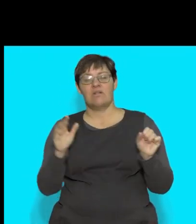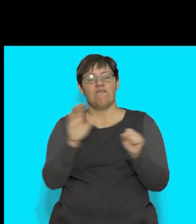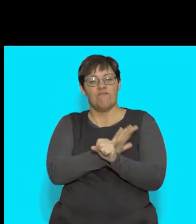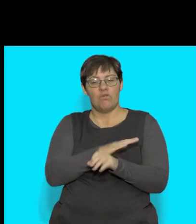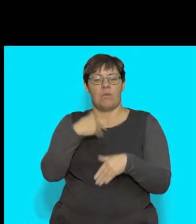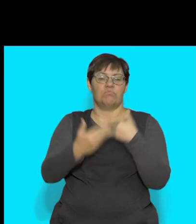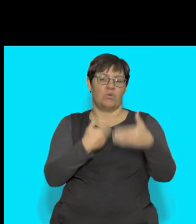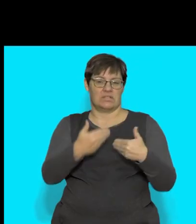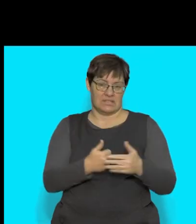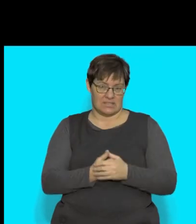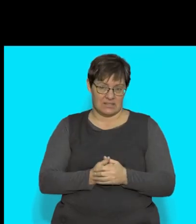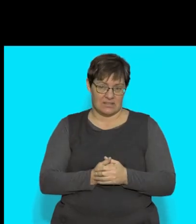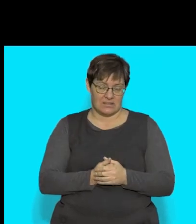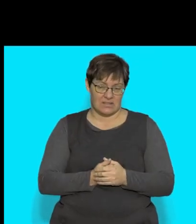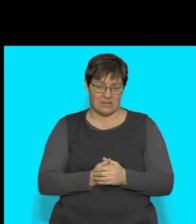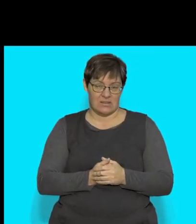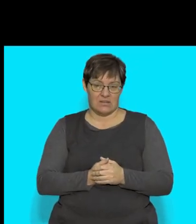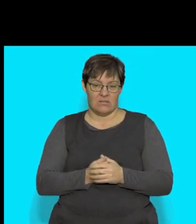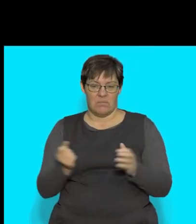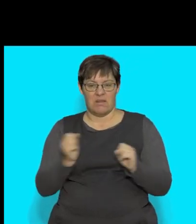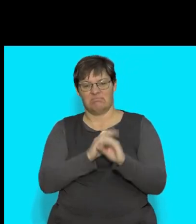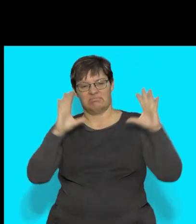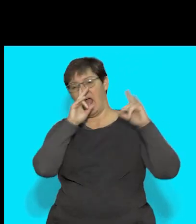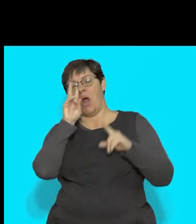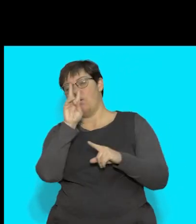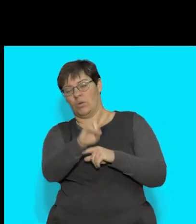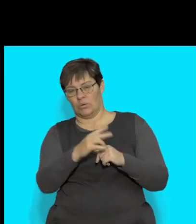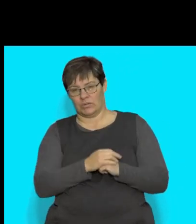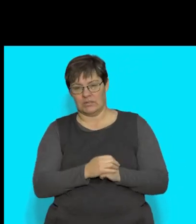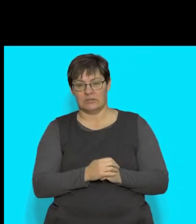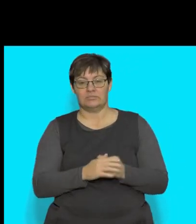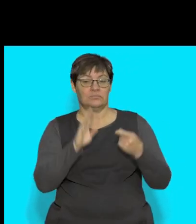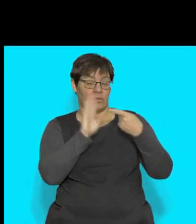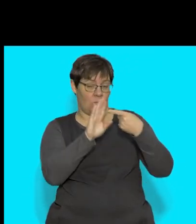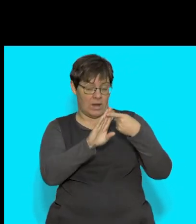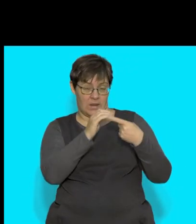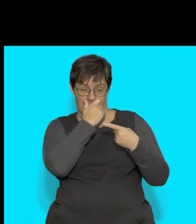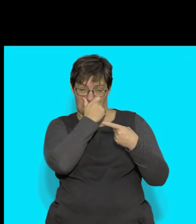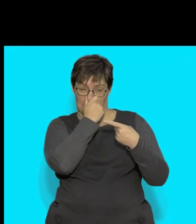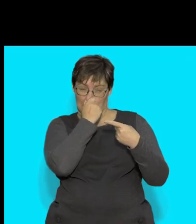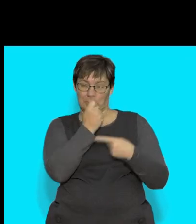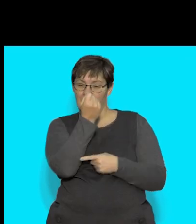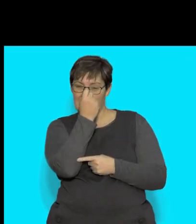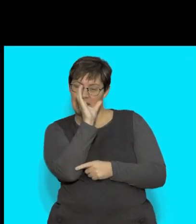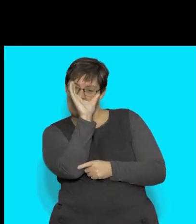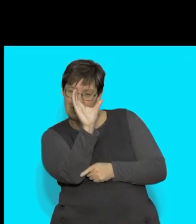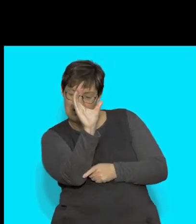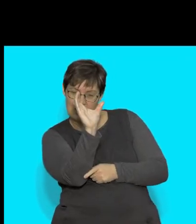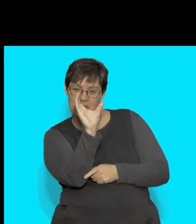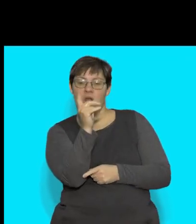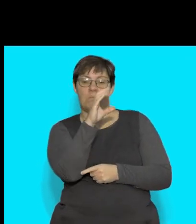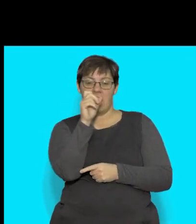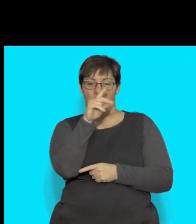whole process, right, in the bigger sphere of things. So number one, if you can understand,